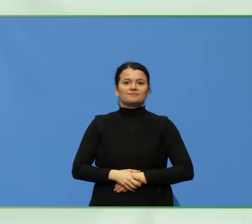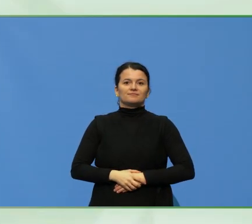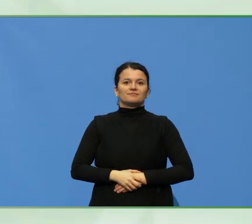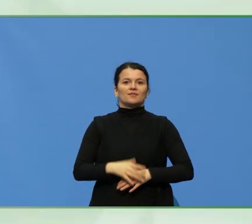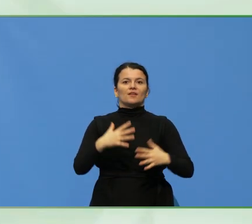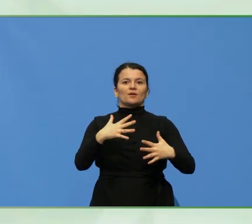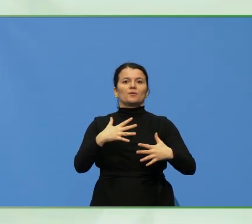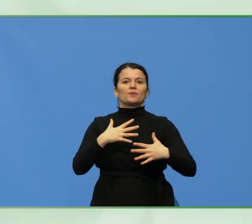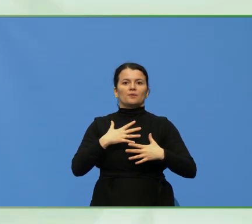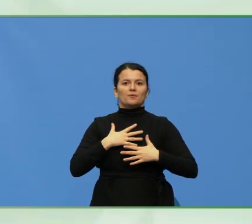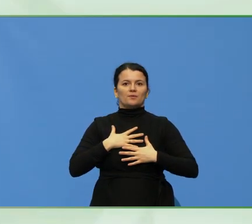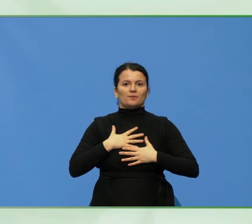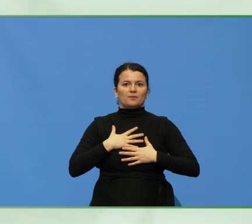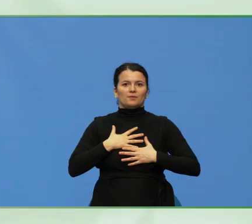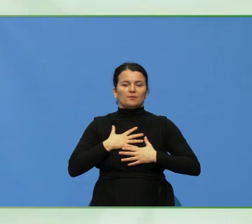and out.